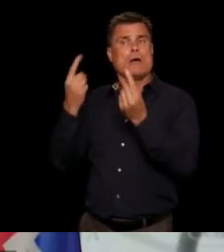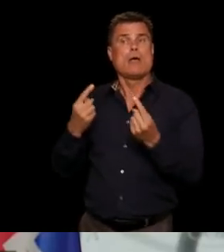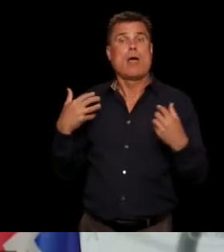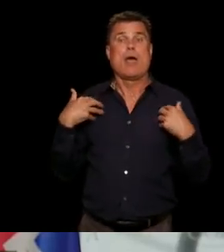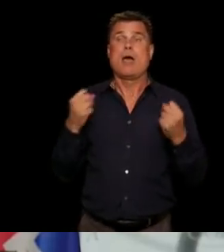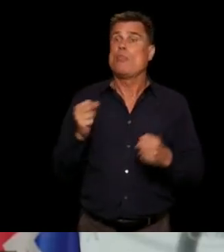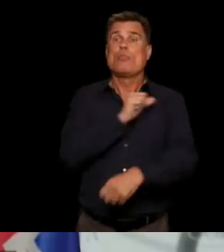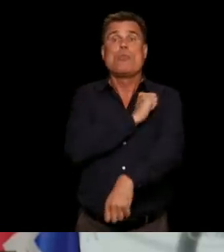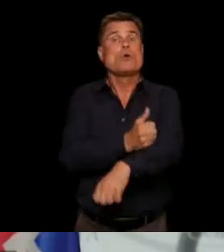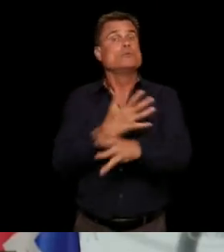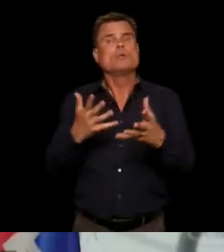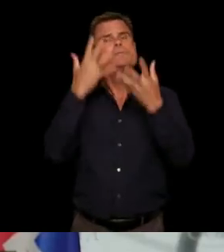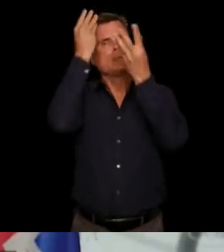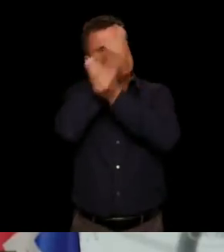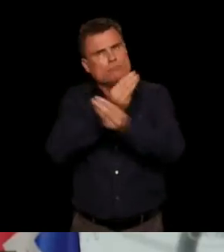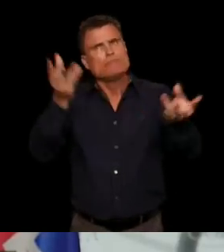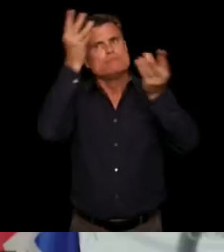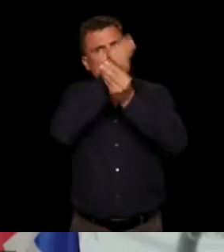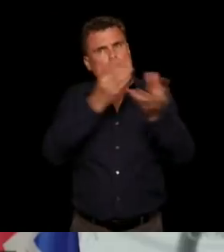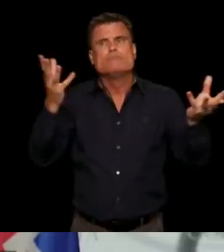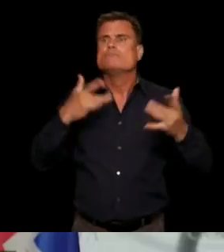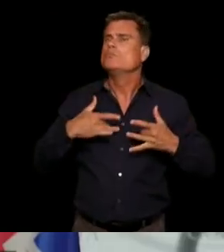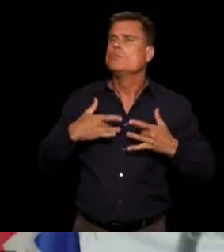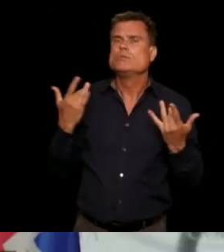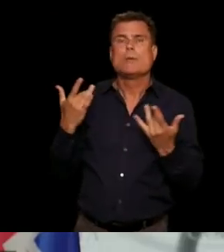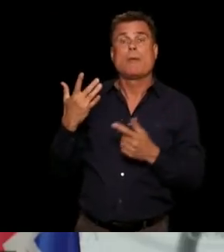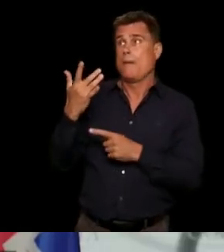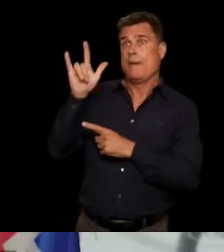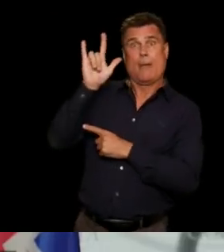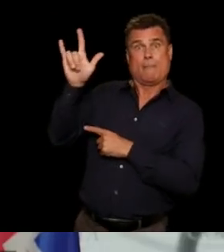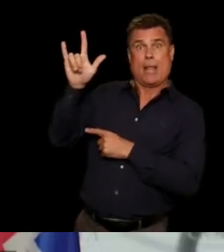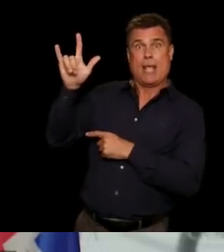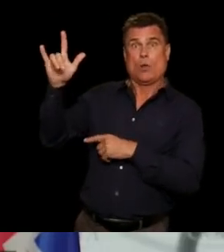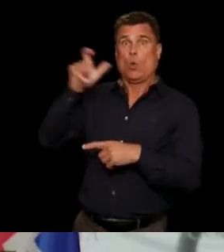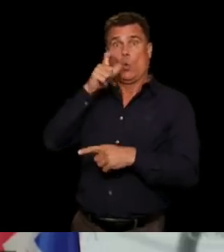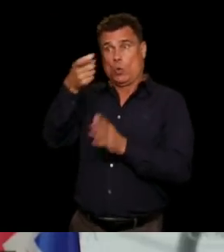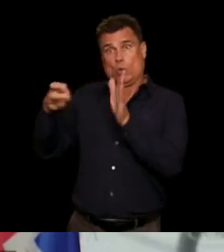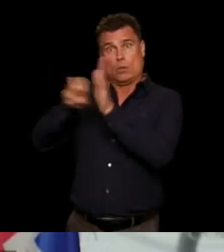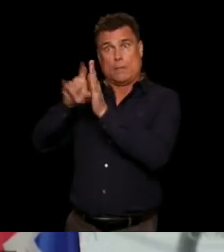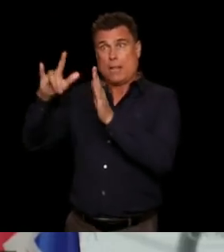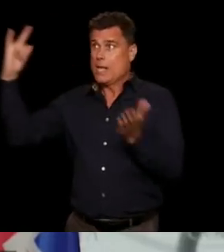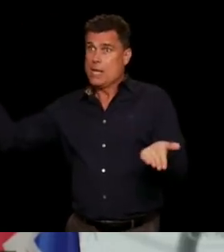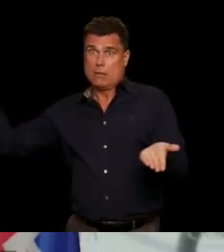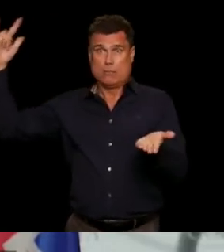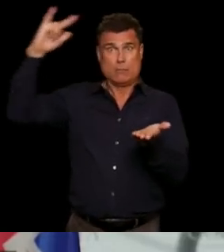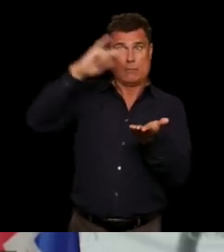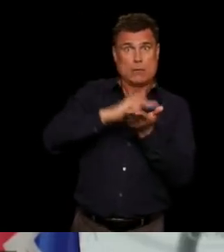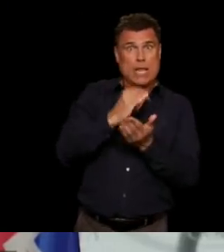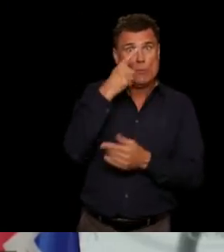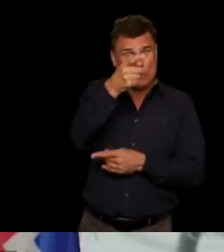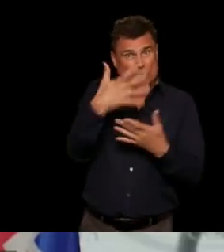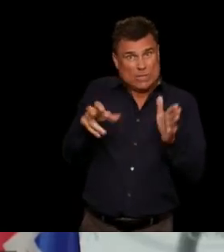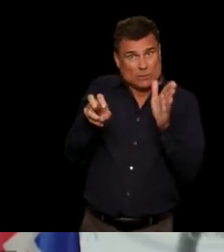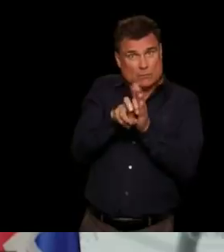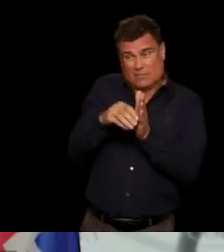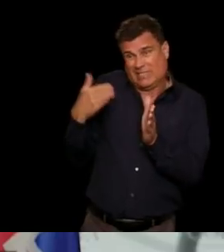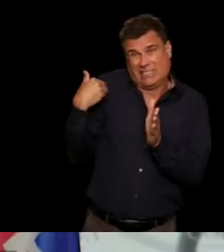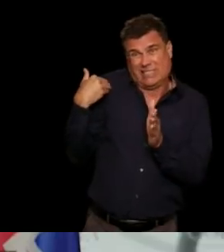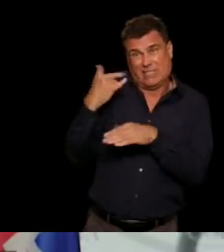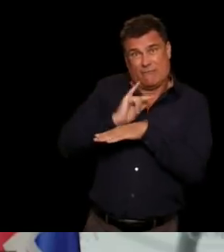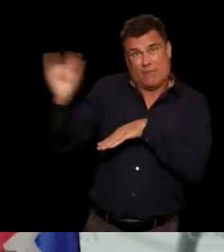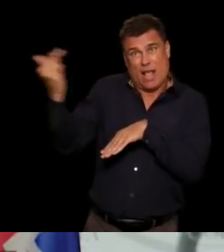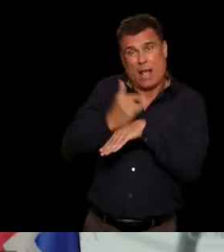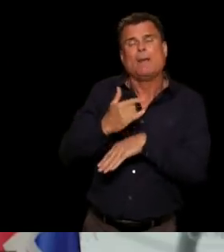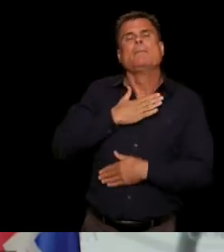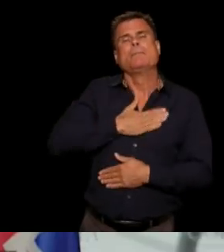number of locations and flights coming into and out of BC. Please do check these websites regularly to make sure that you are